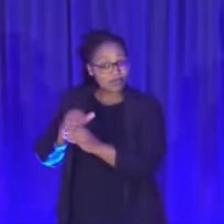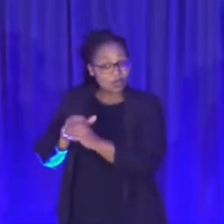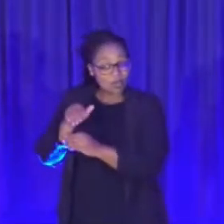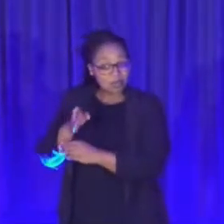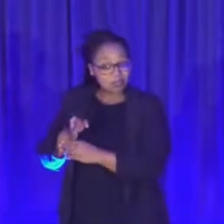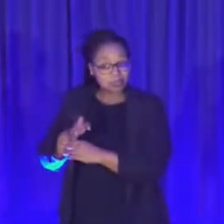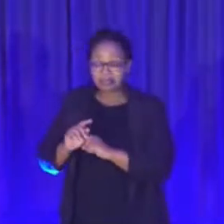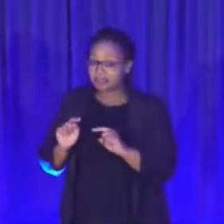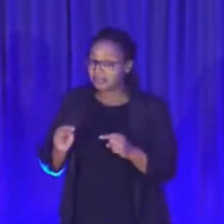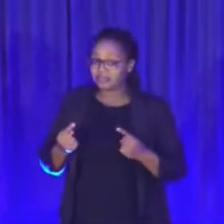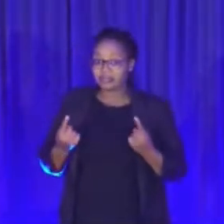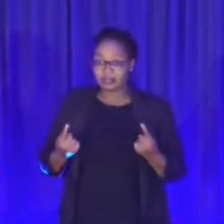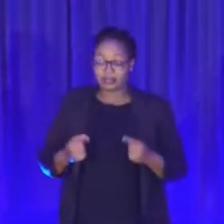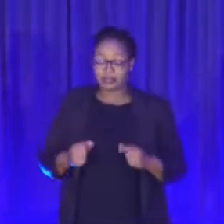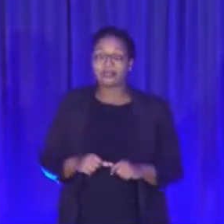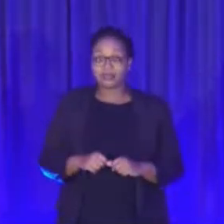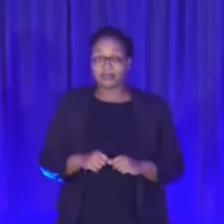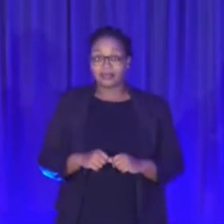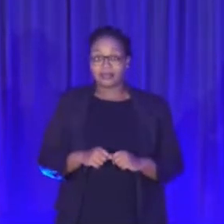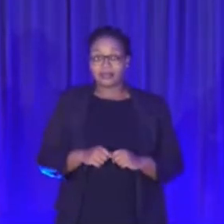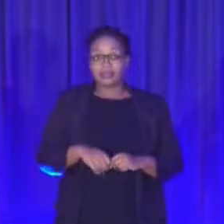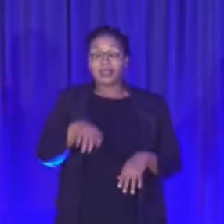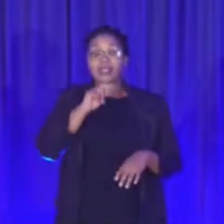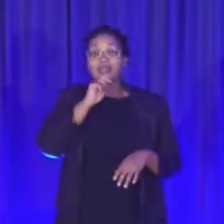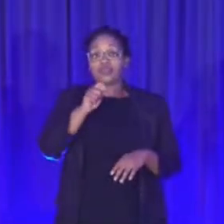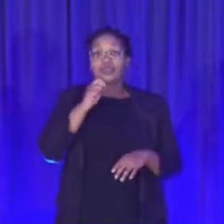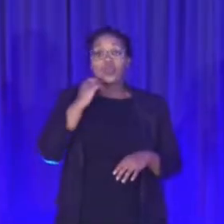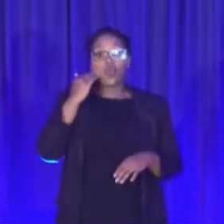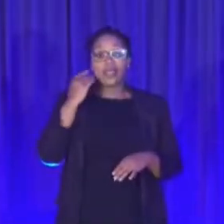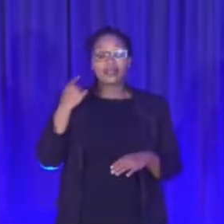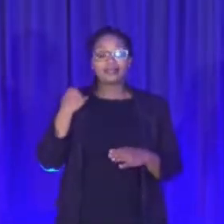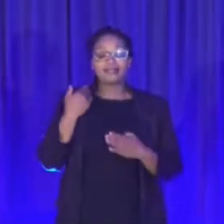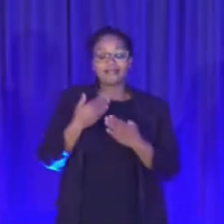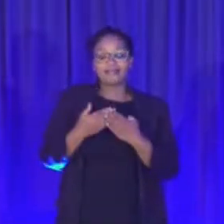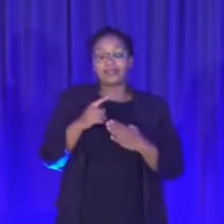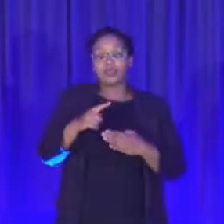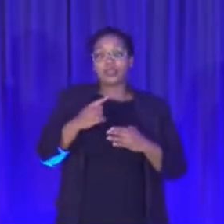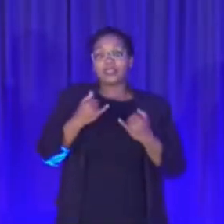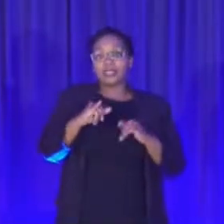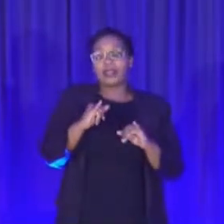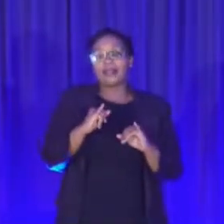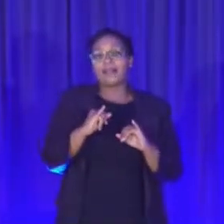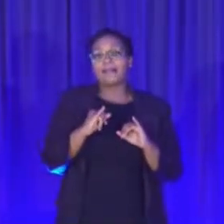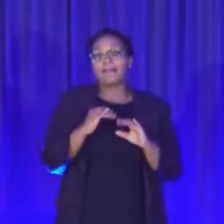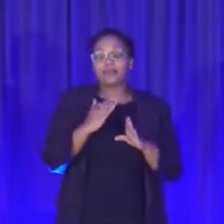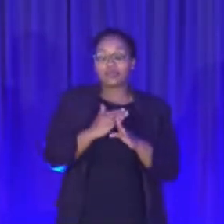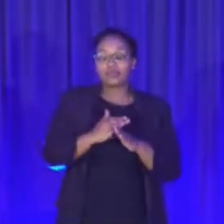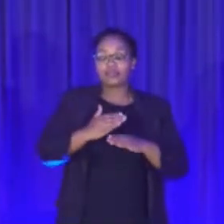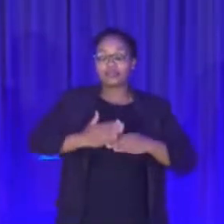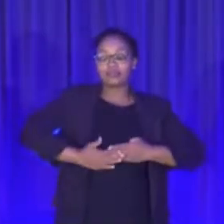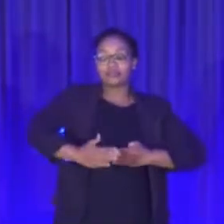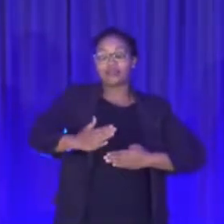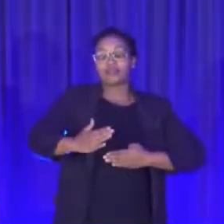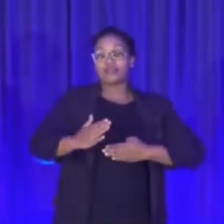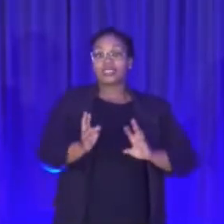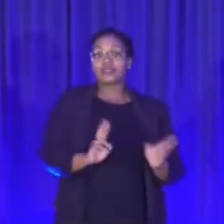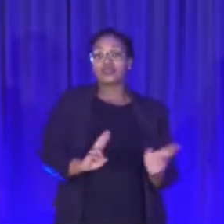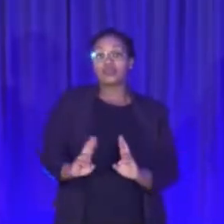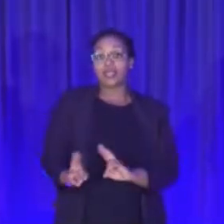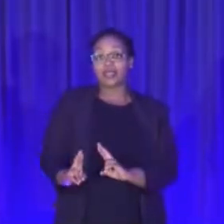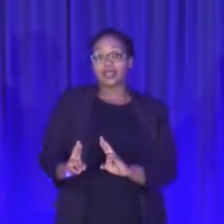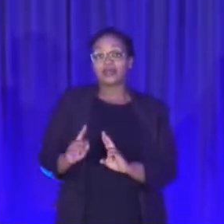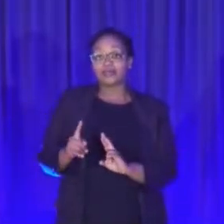Behind this operation of preparing the local government election, it's a significant human